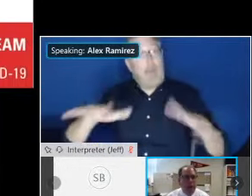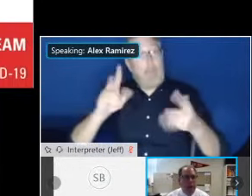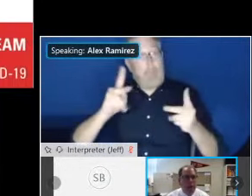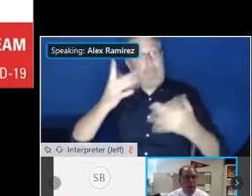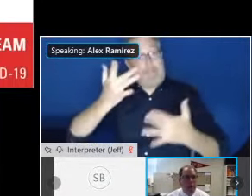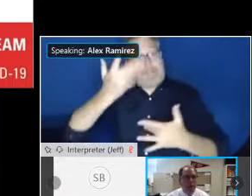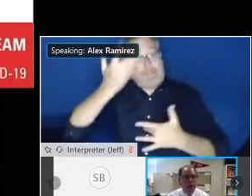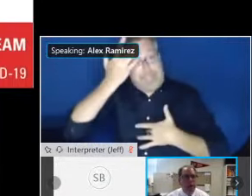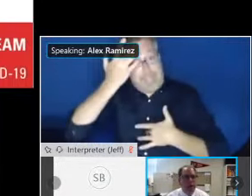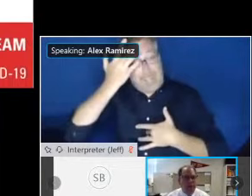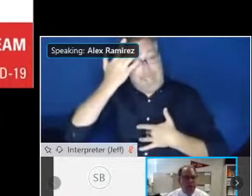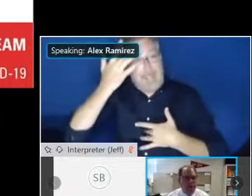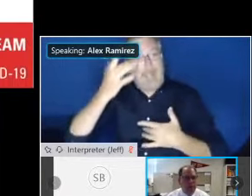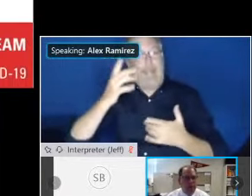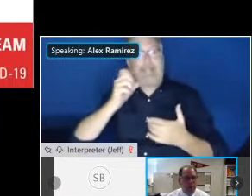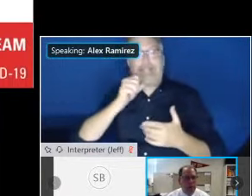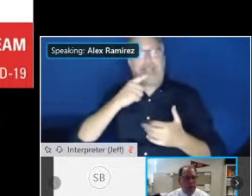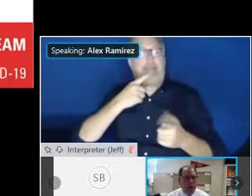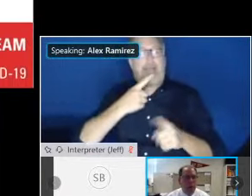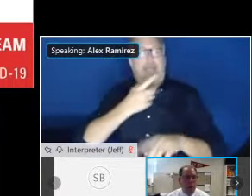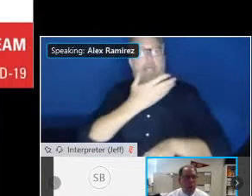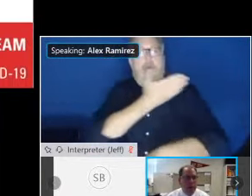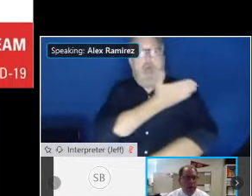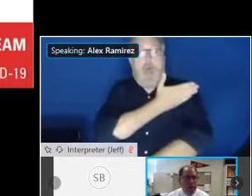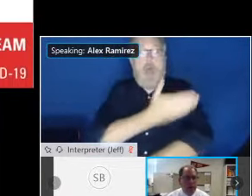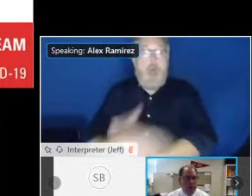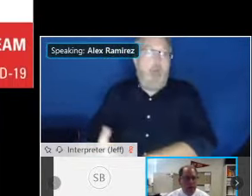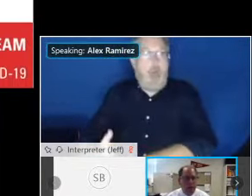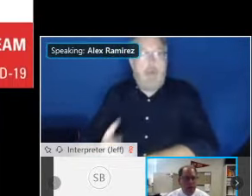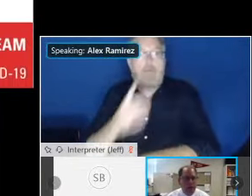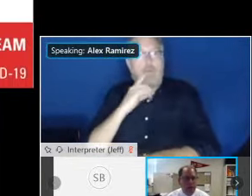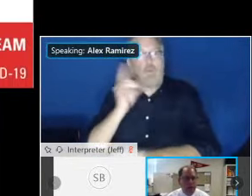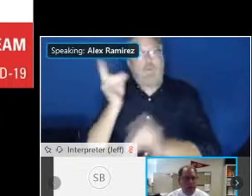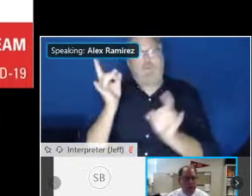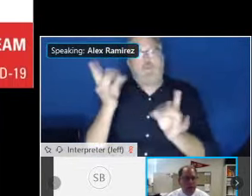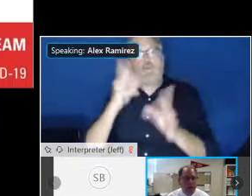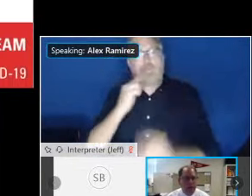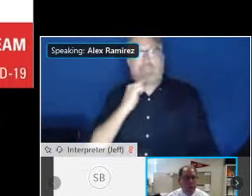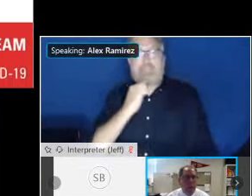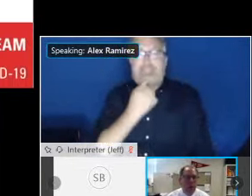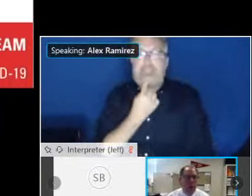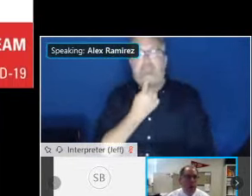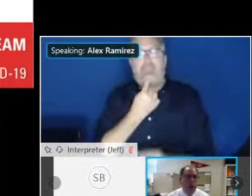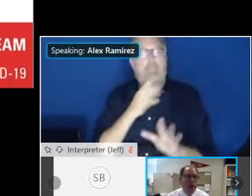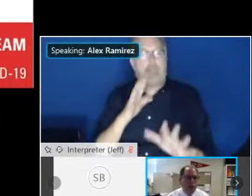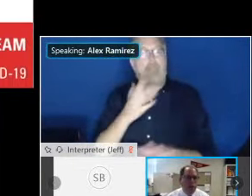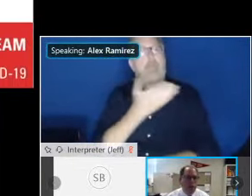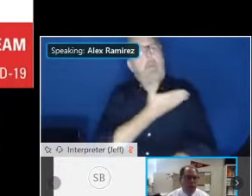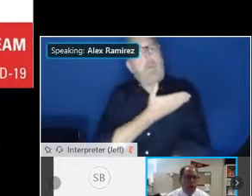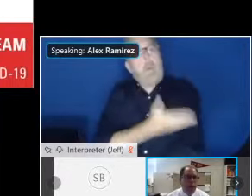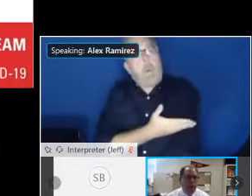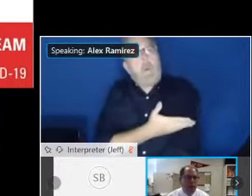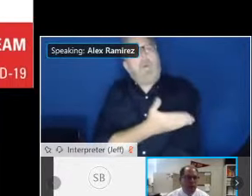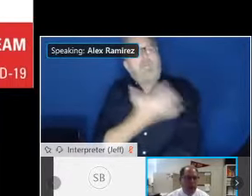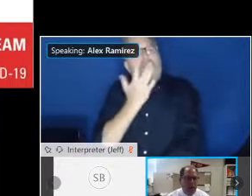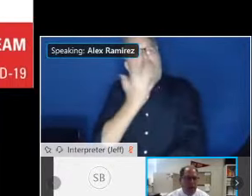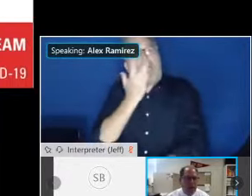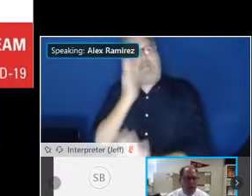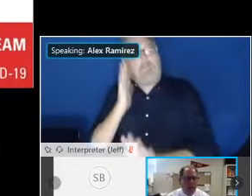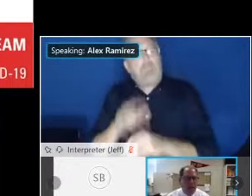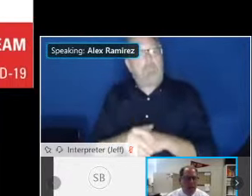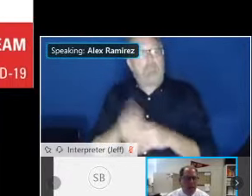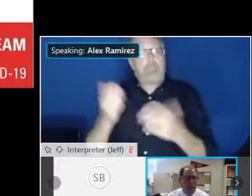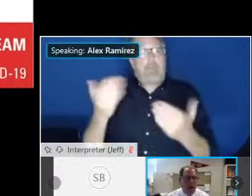not taking them to a very severe disease. And we hope that that continues. When we look at our students, that's one of